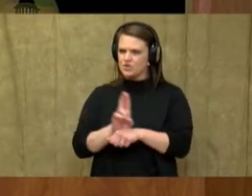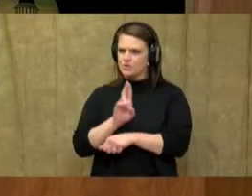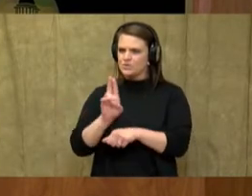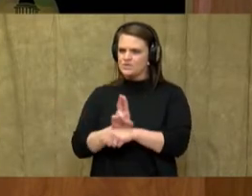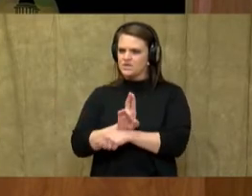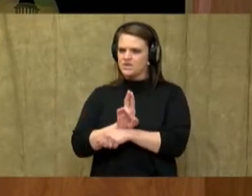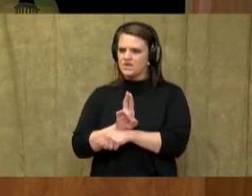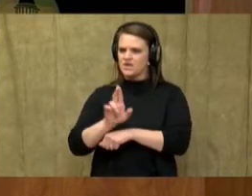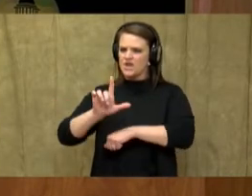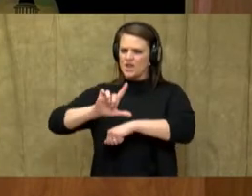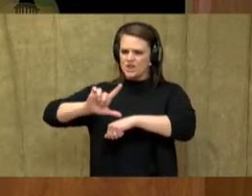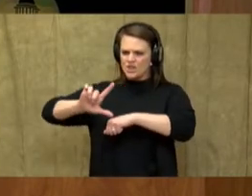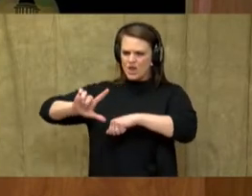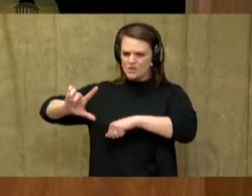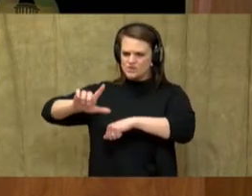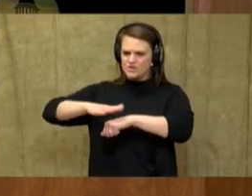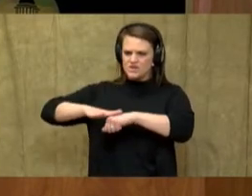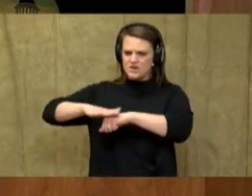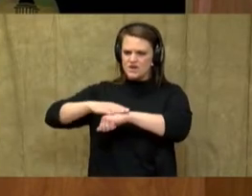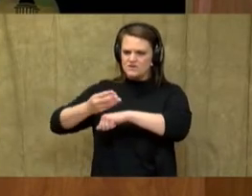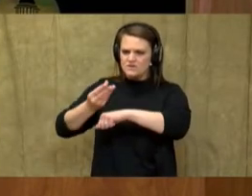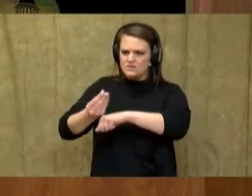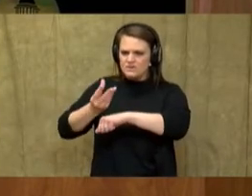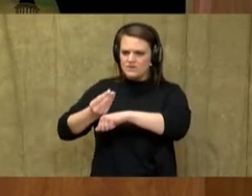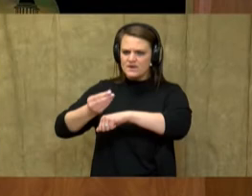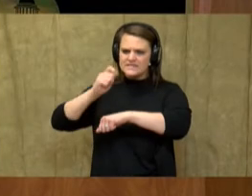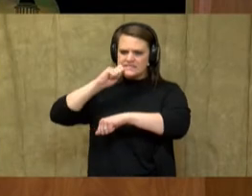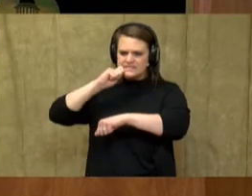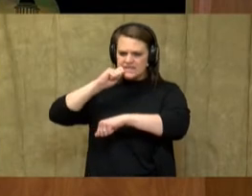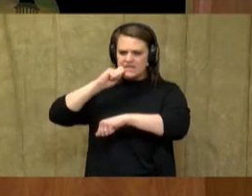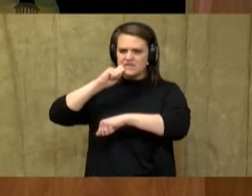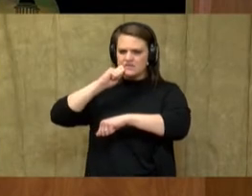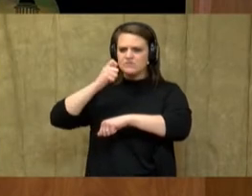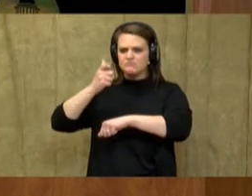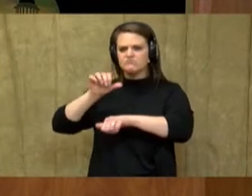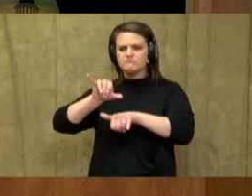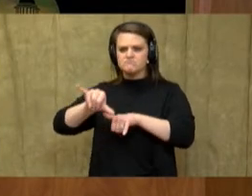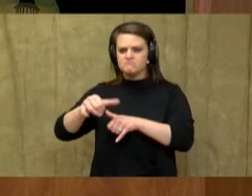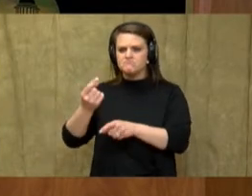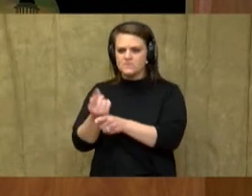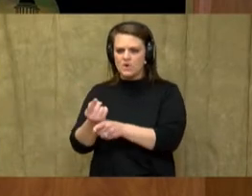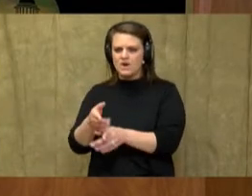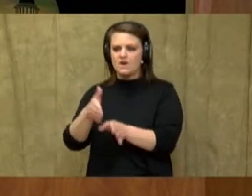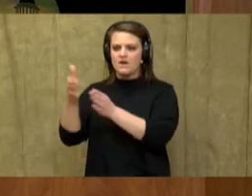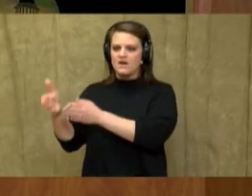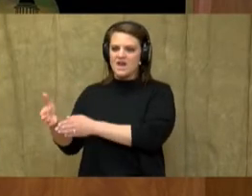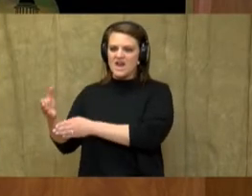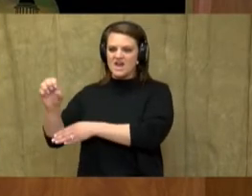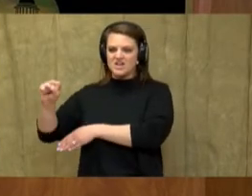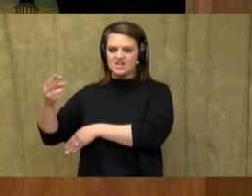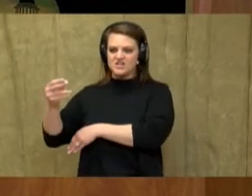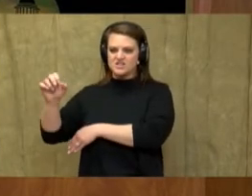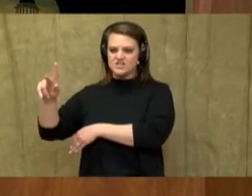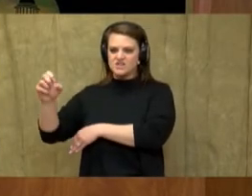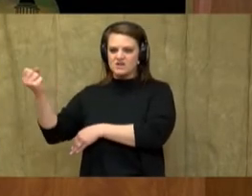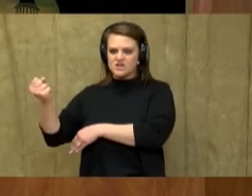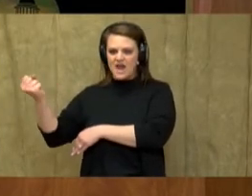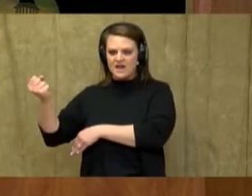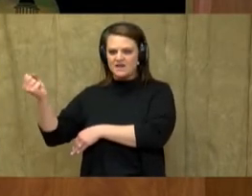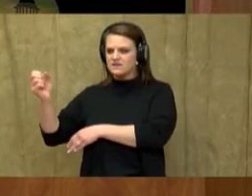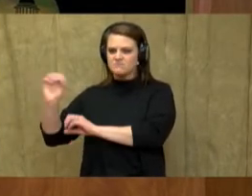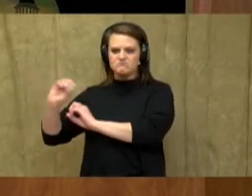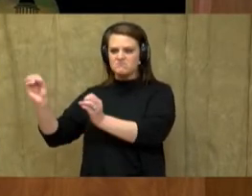using lotion to hydrate my skin, so that must stay there. It didn't say anything about